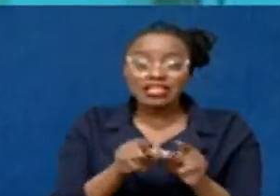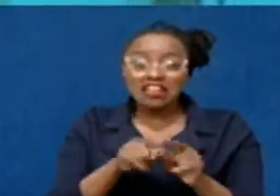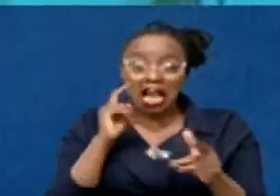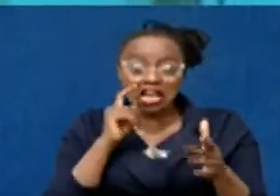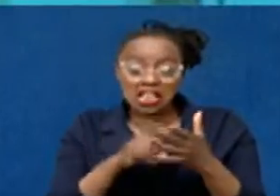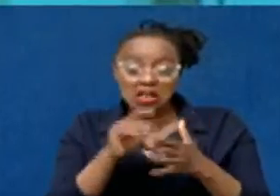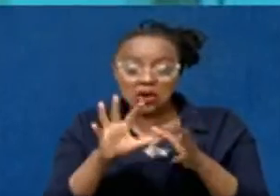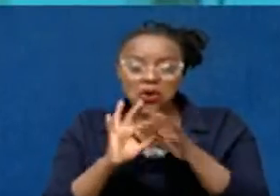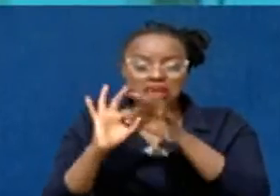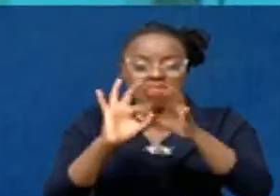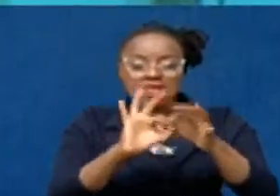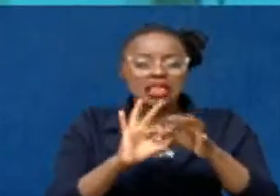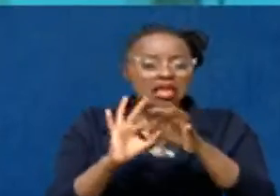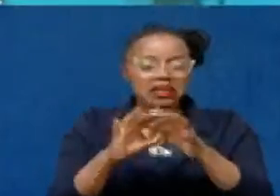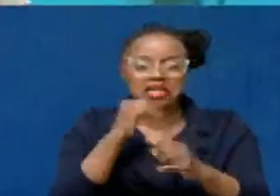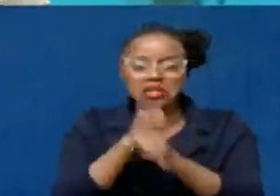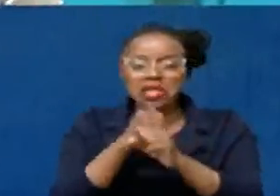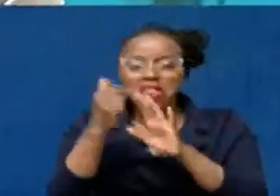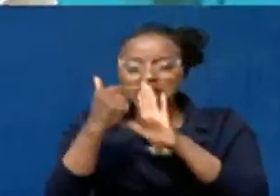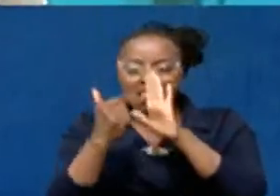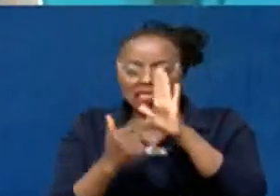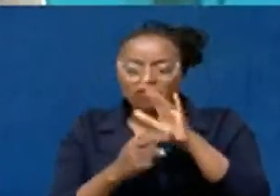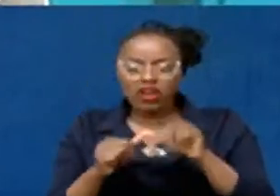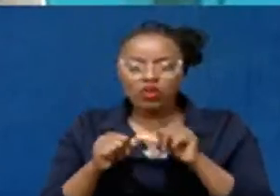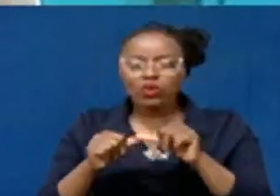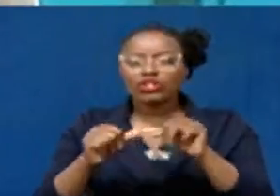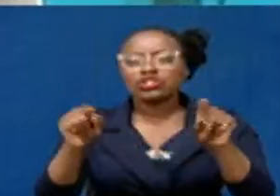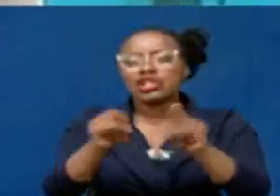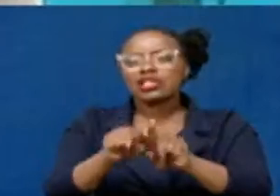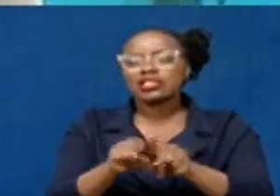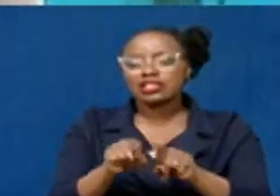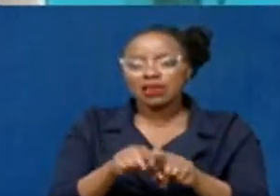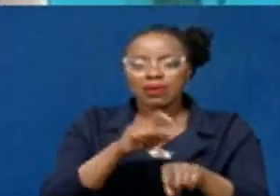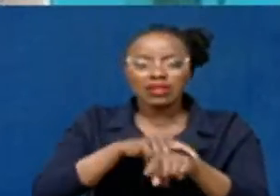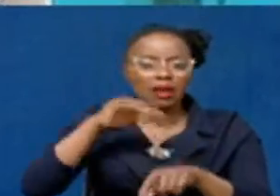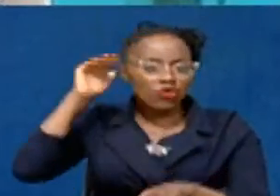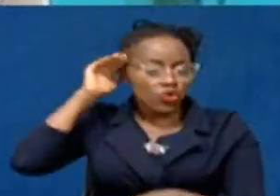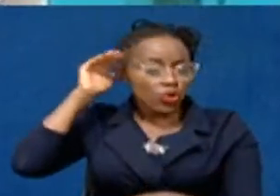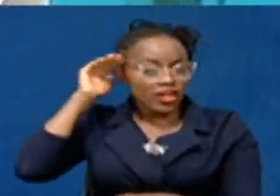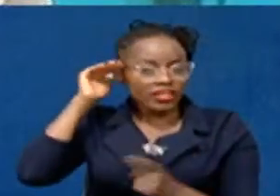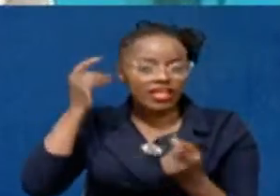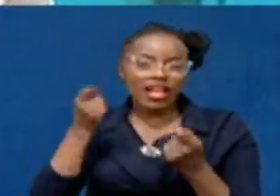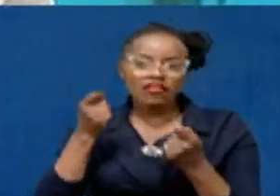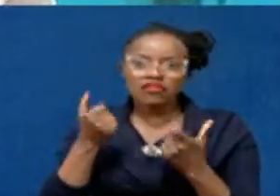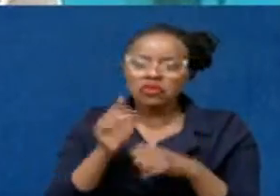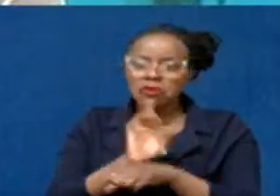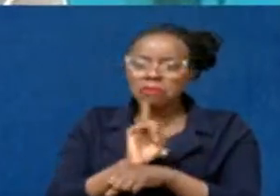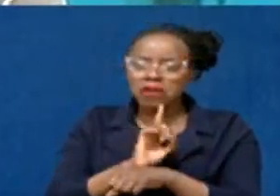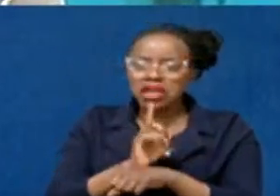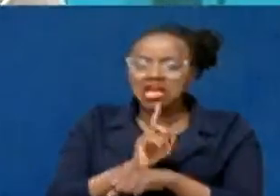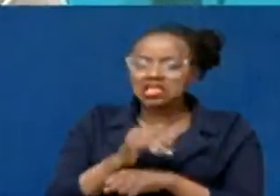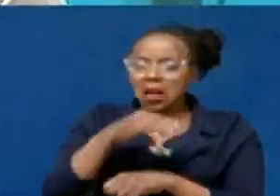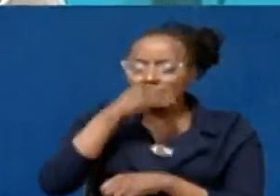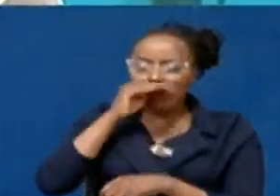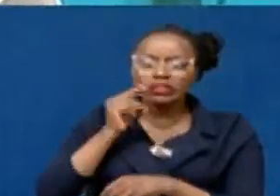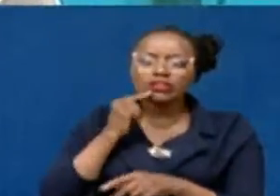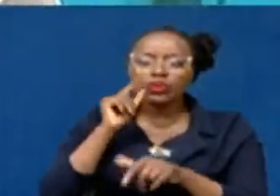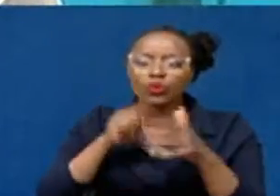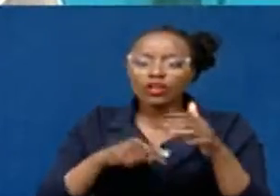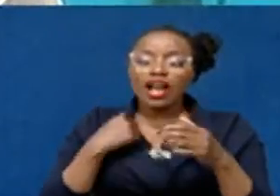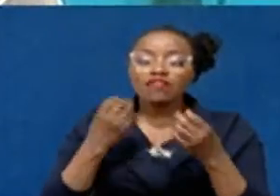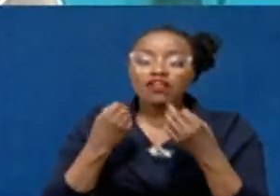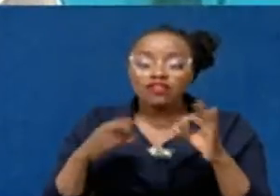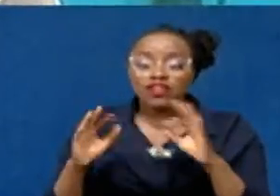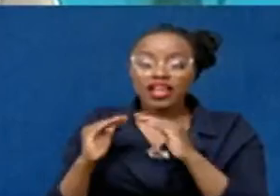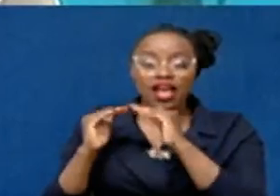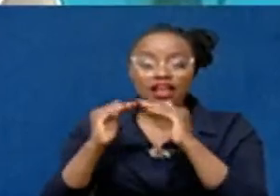this unity bandwagon that seems to be going on. I mean, even when we listened to him a couple of minutes ago, he's talking about, let's have a free